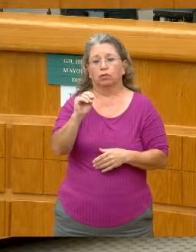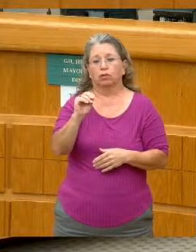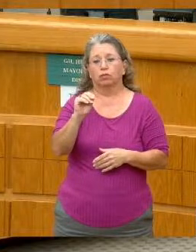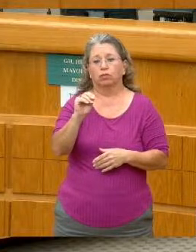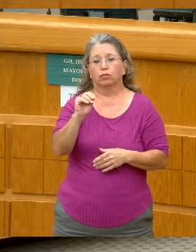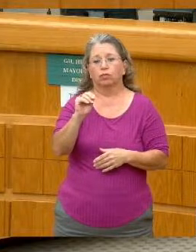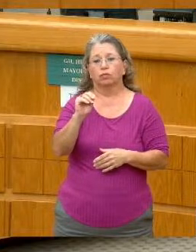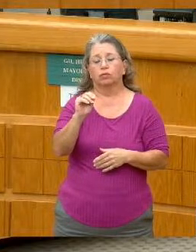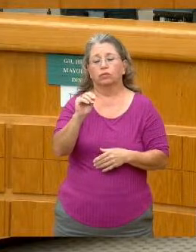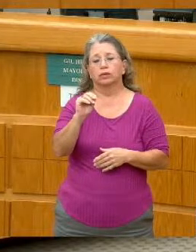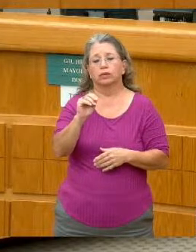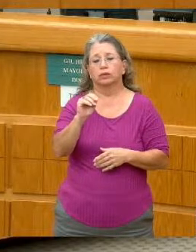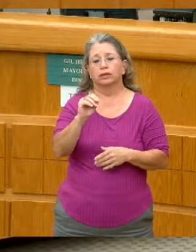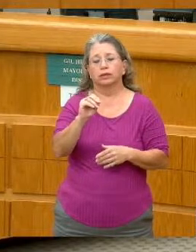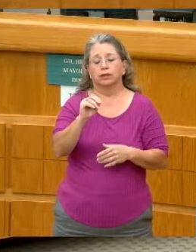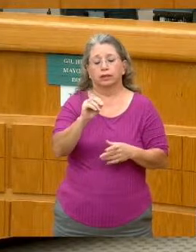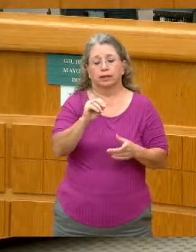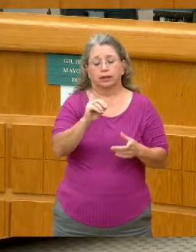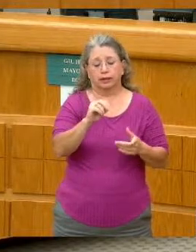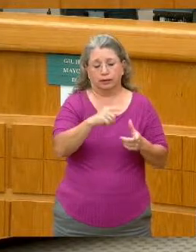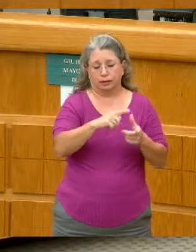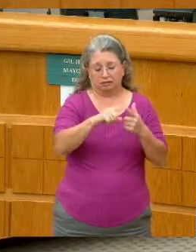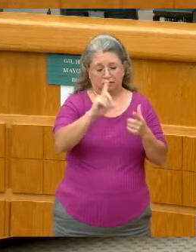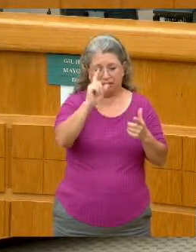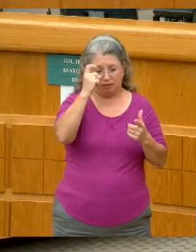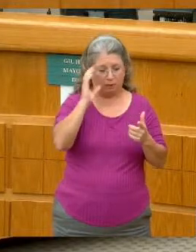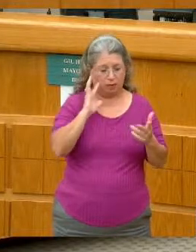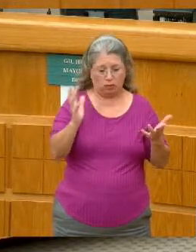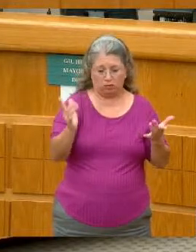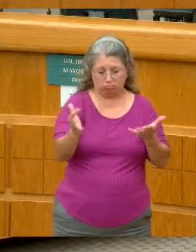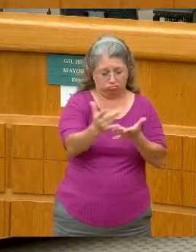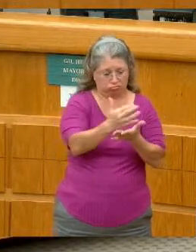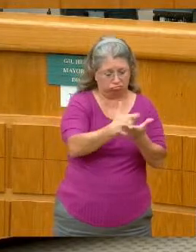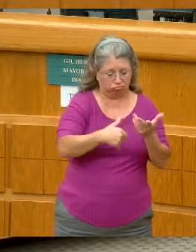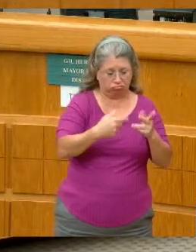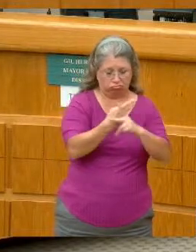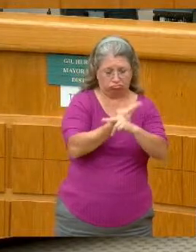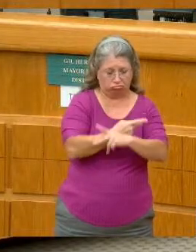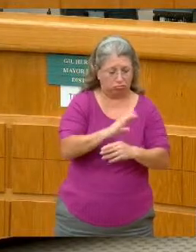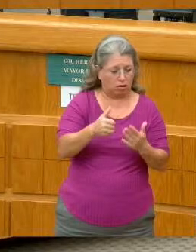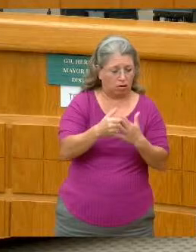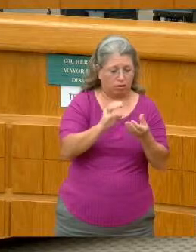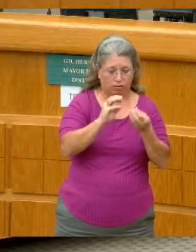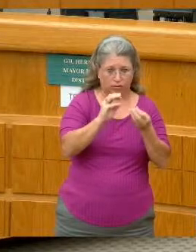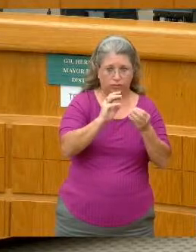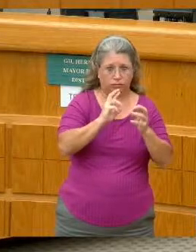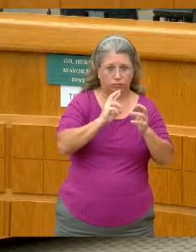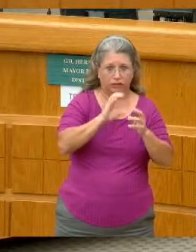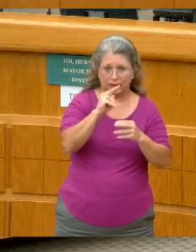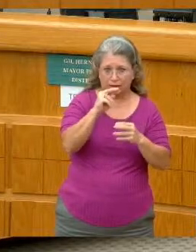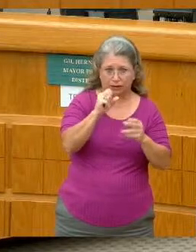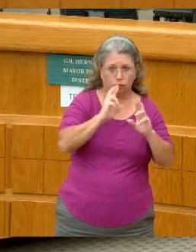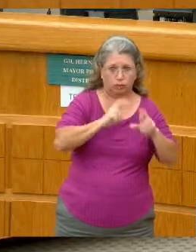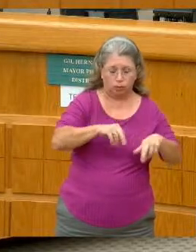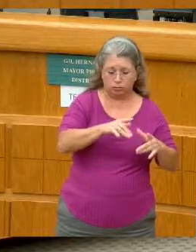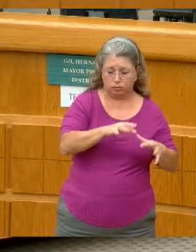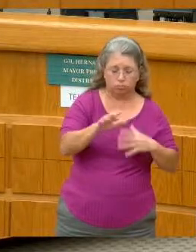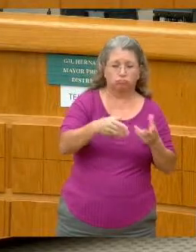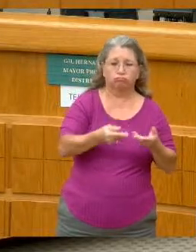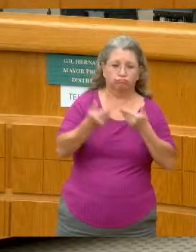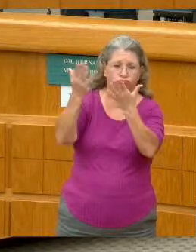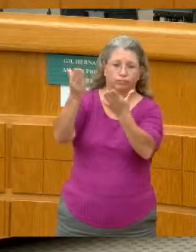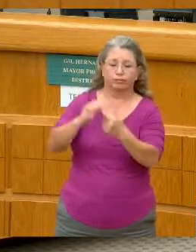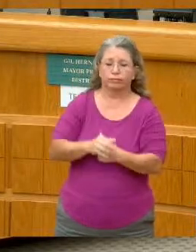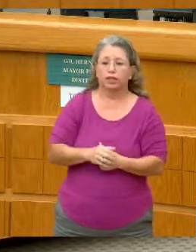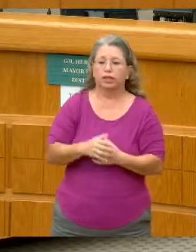in the information, then I guess they'll compile it and put their reports together. So at this time, I'd call on City Manager Peter Zanoni